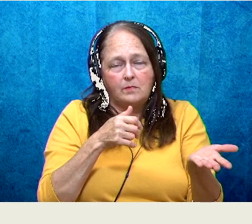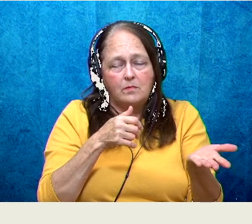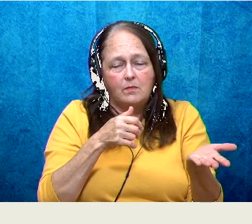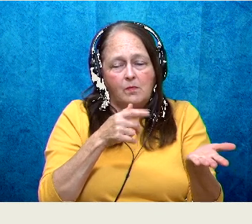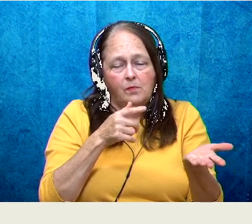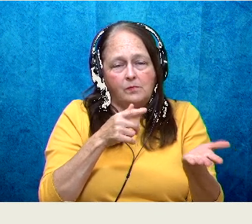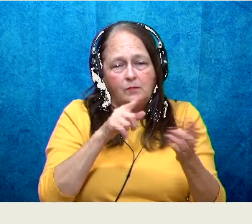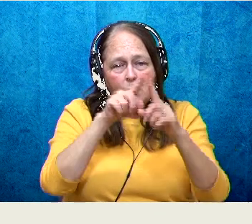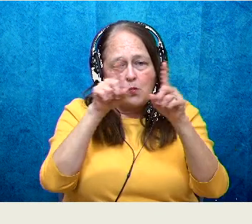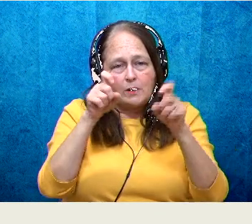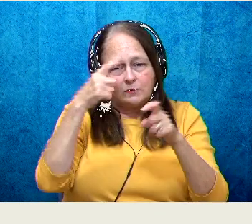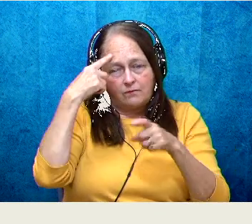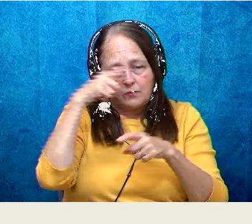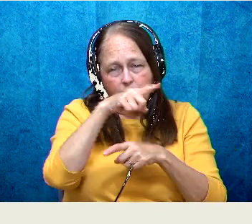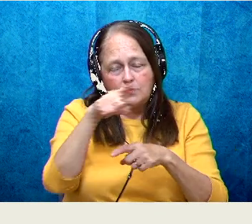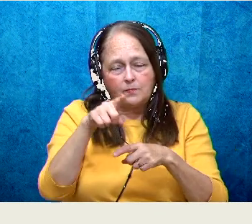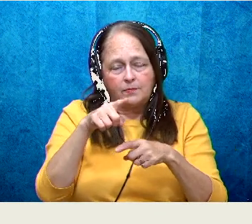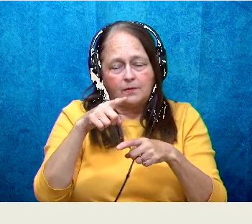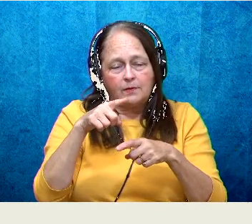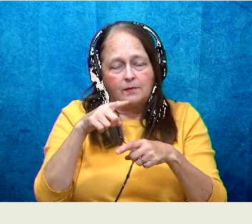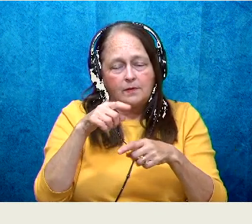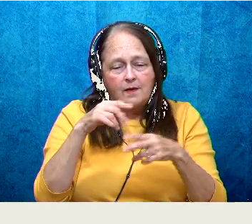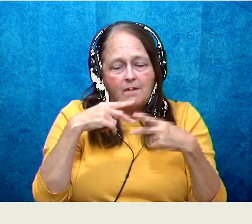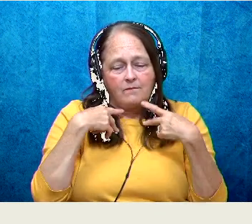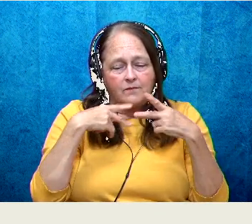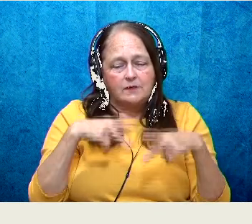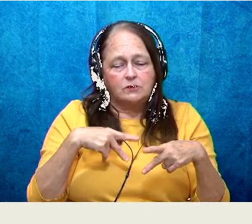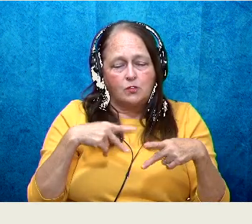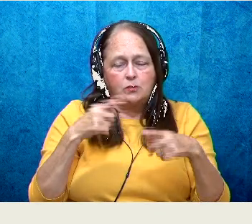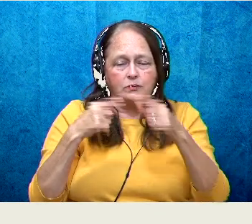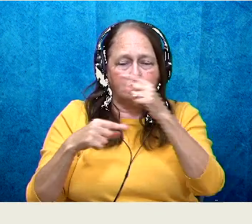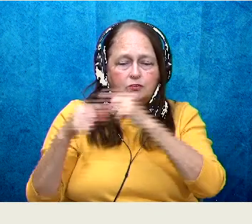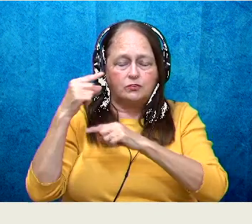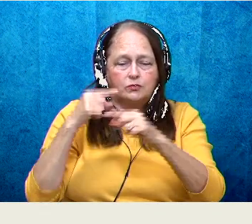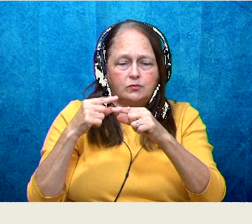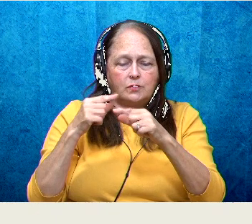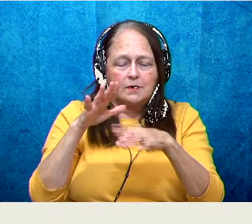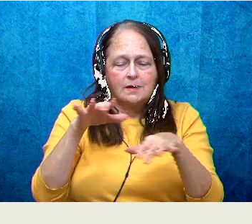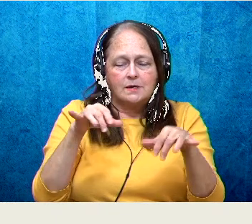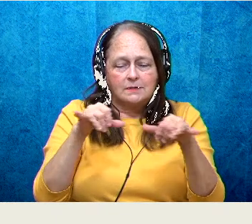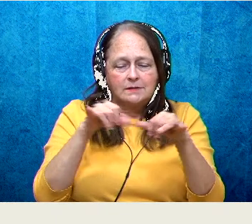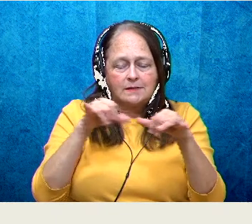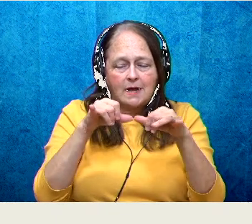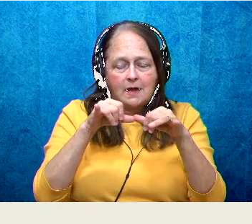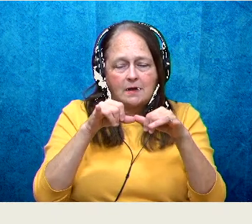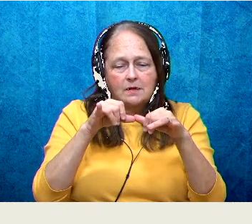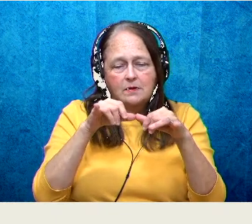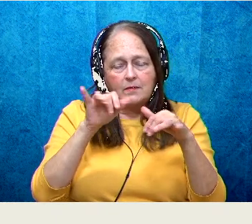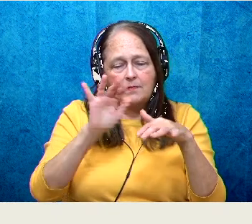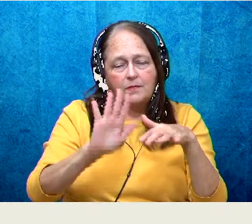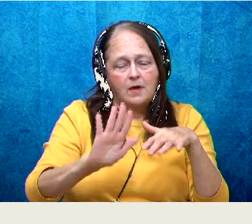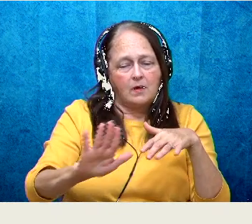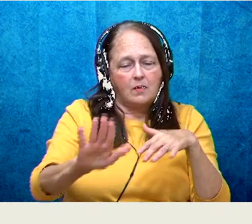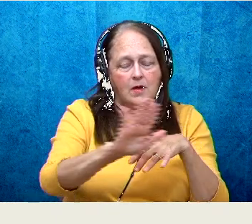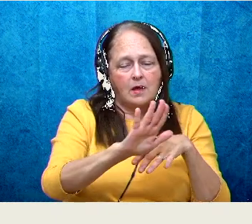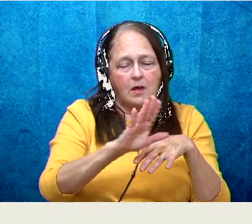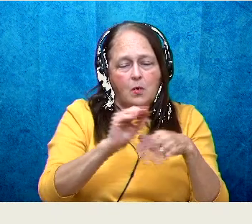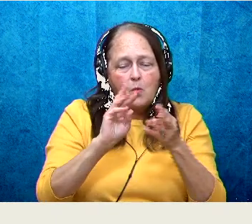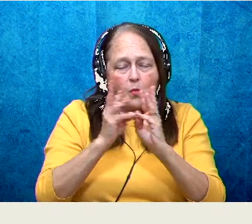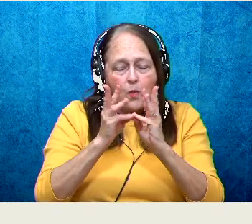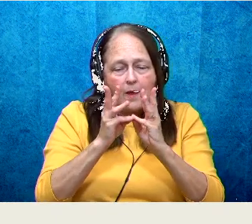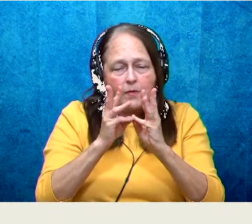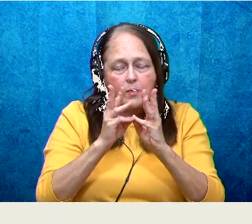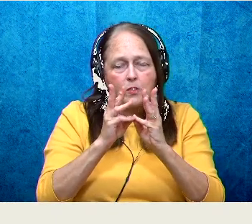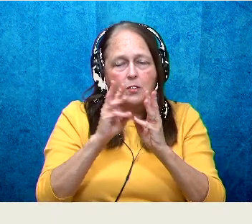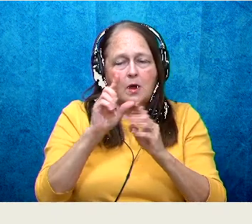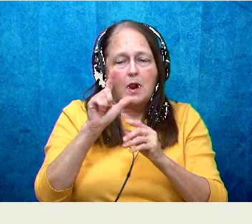So a question for you. Physical geography impacts. How might the size and the climate of this region impact human